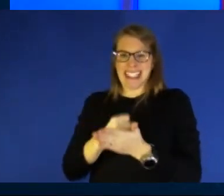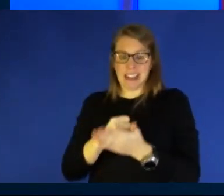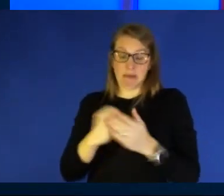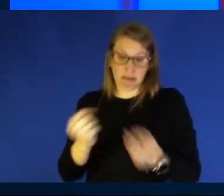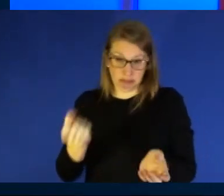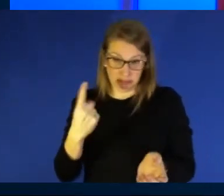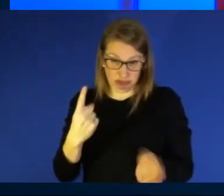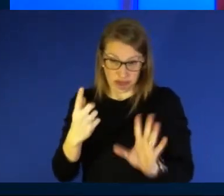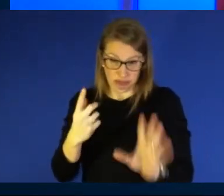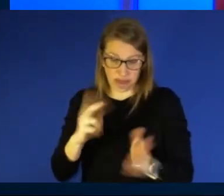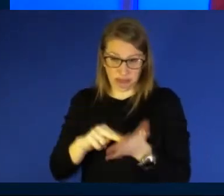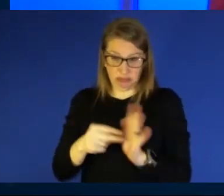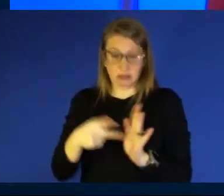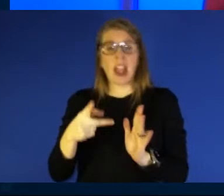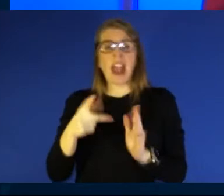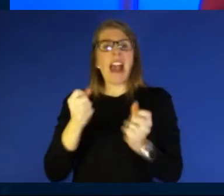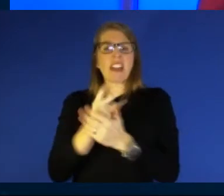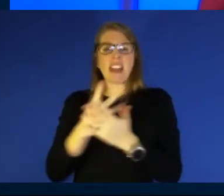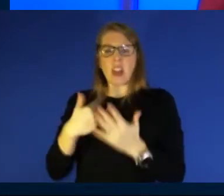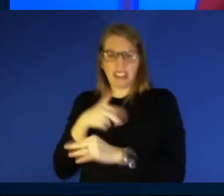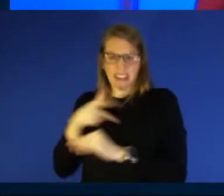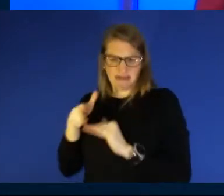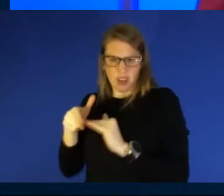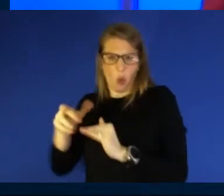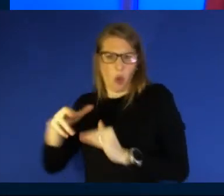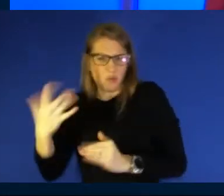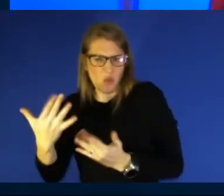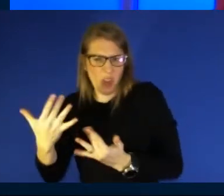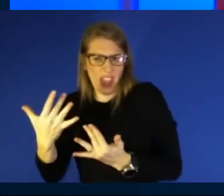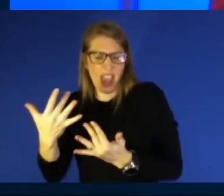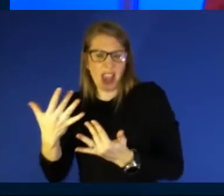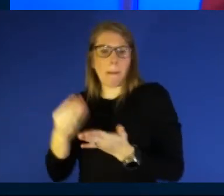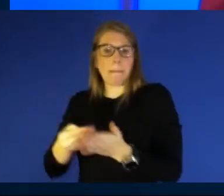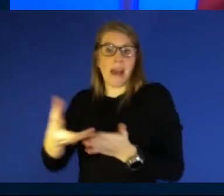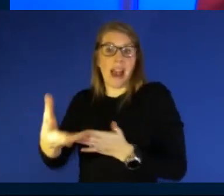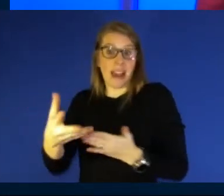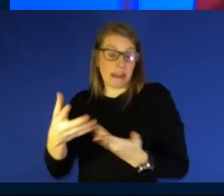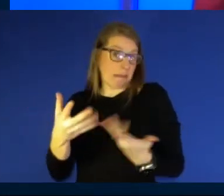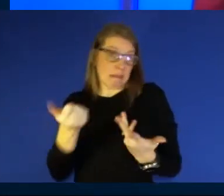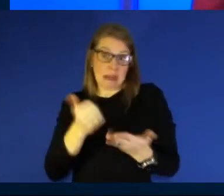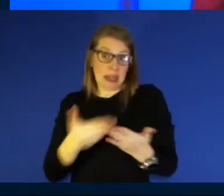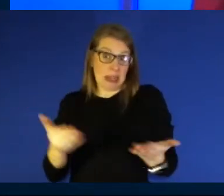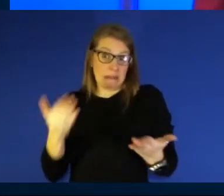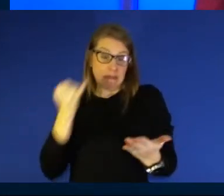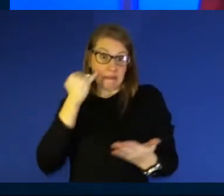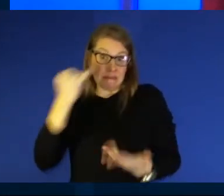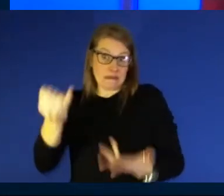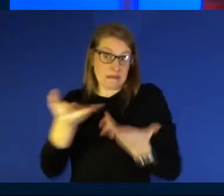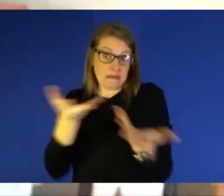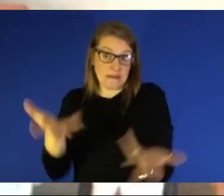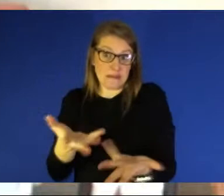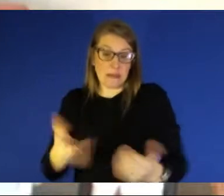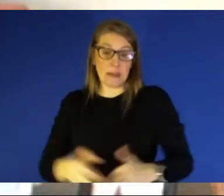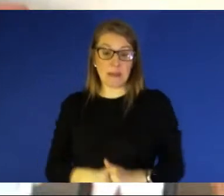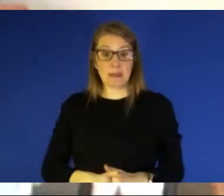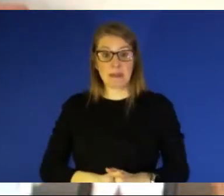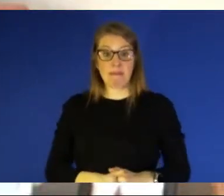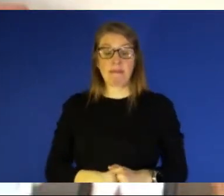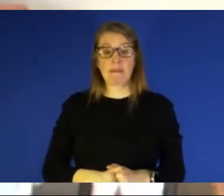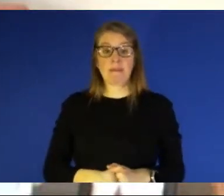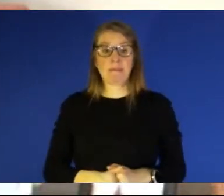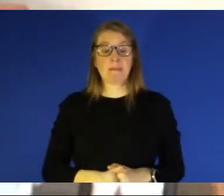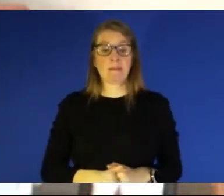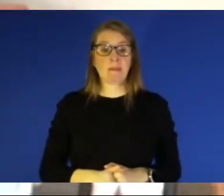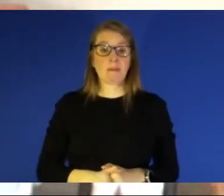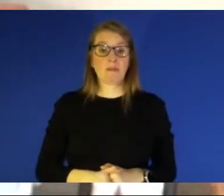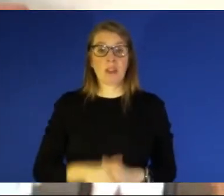cut back on right now, or even hold off on buying, that would save us some headache in the long run? Well, I think those are